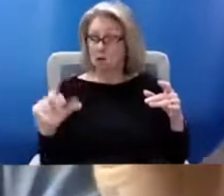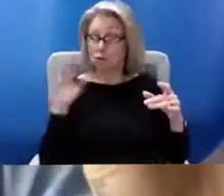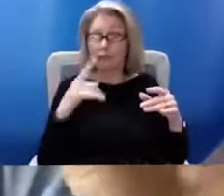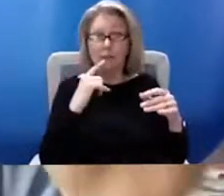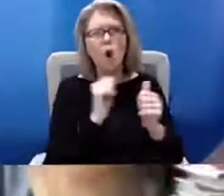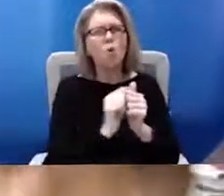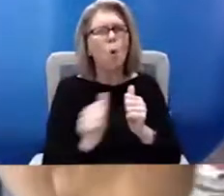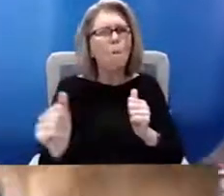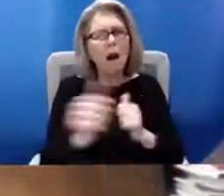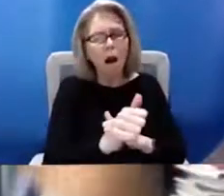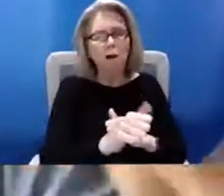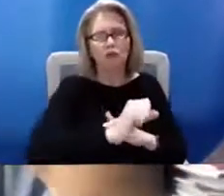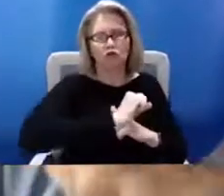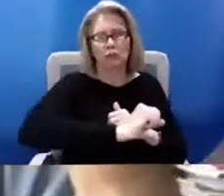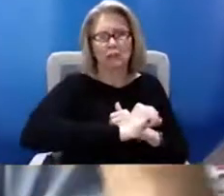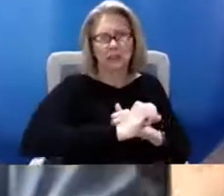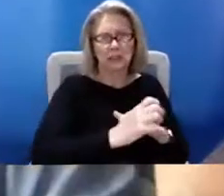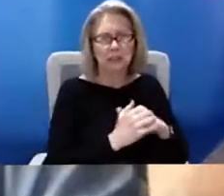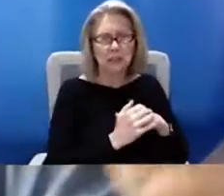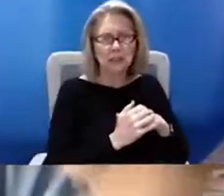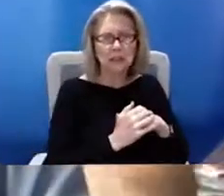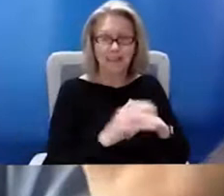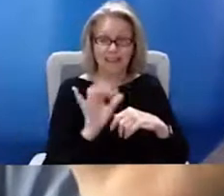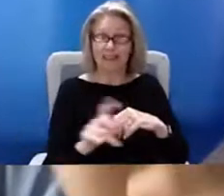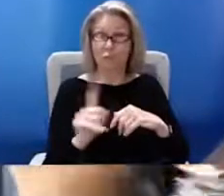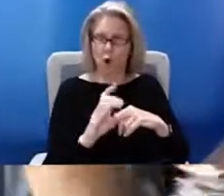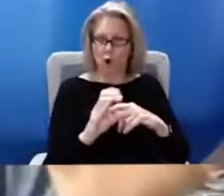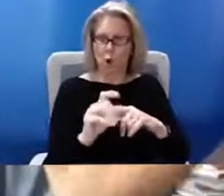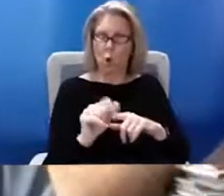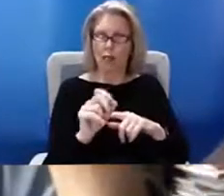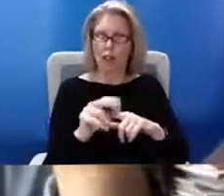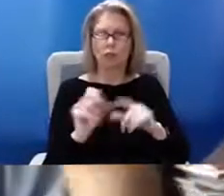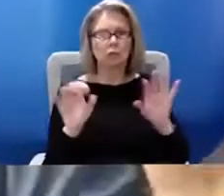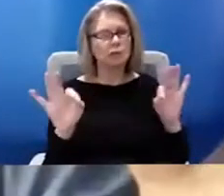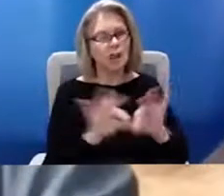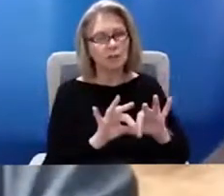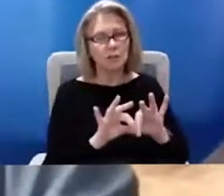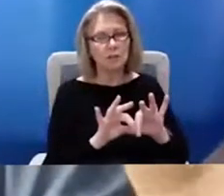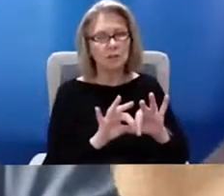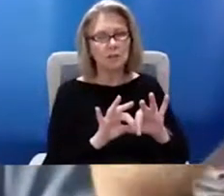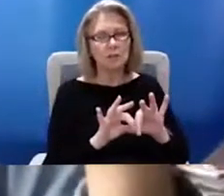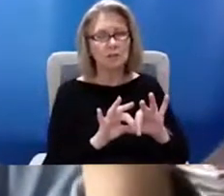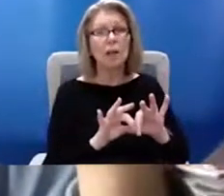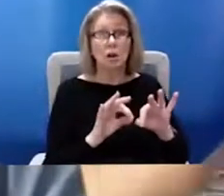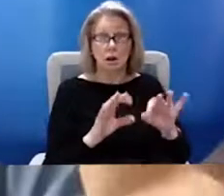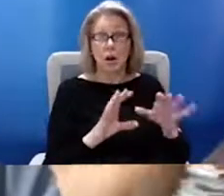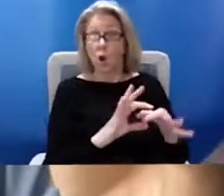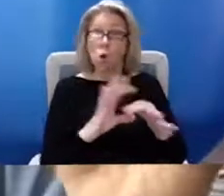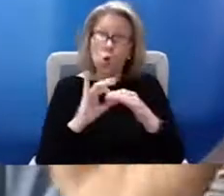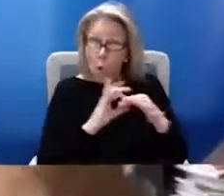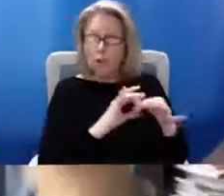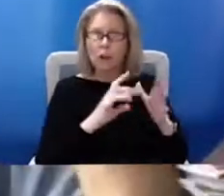resistance, beyond the binary logic of resistance. And here is where coalition is of essence, because